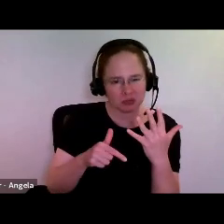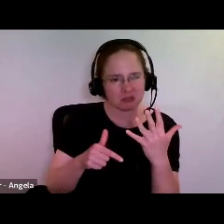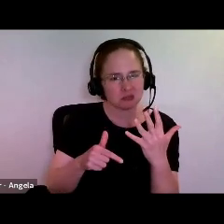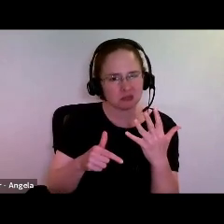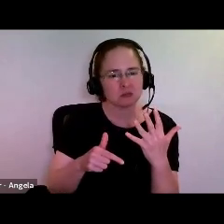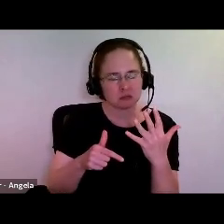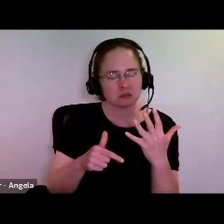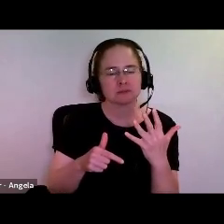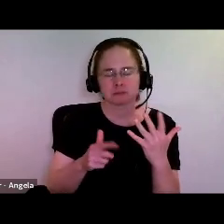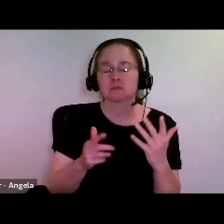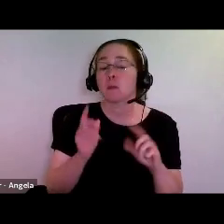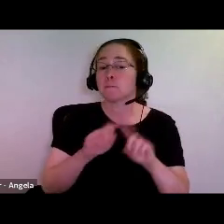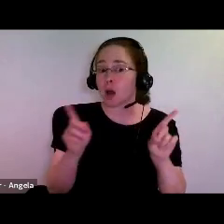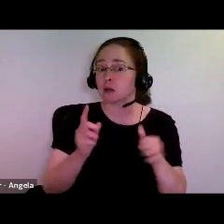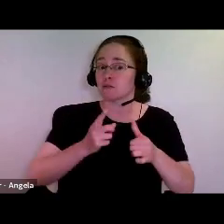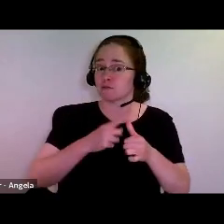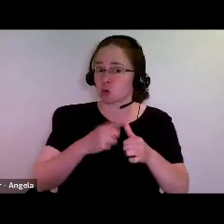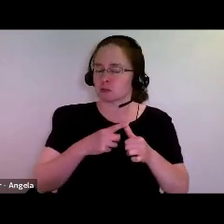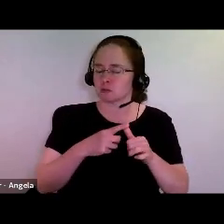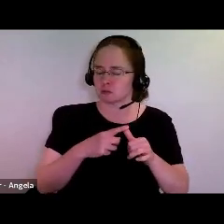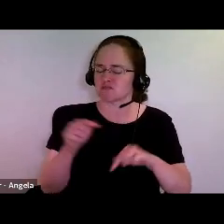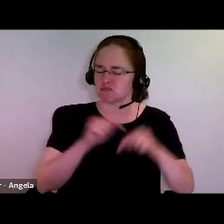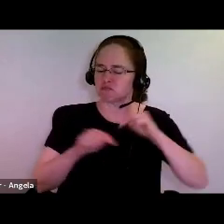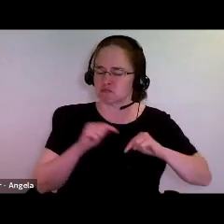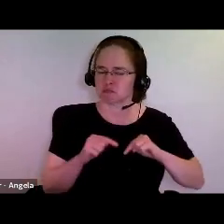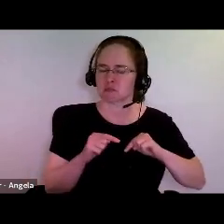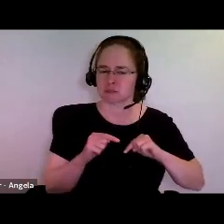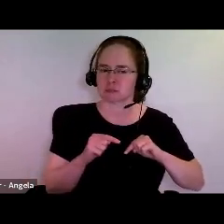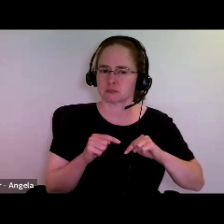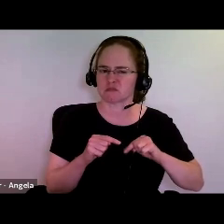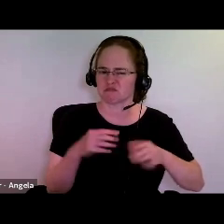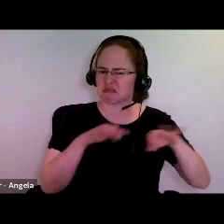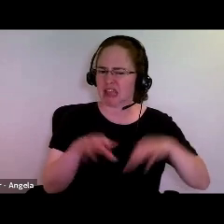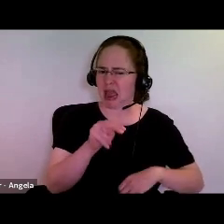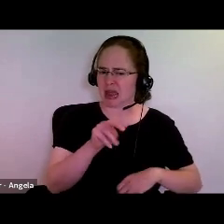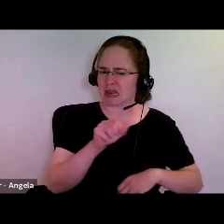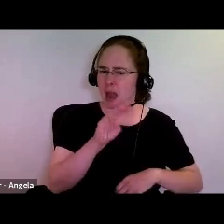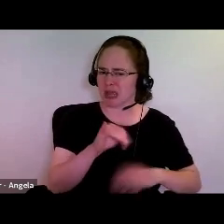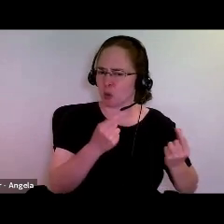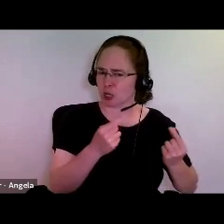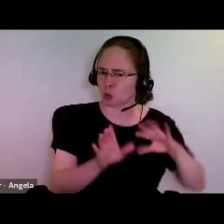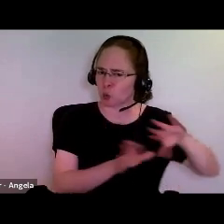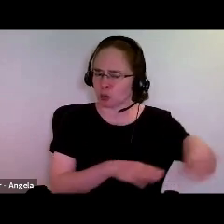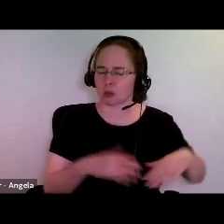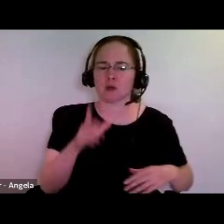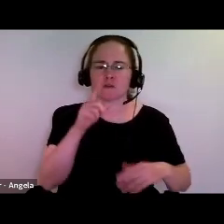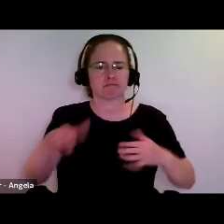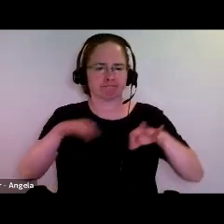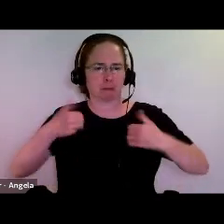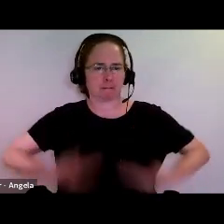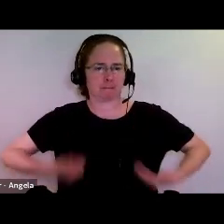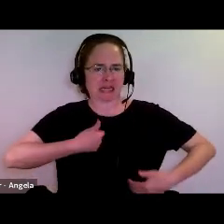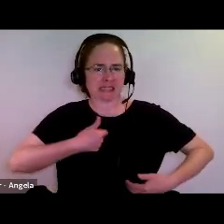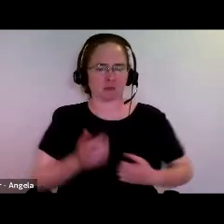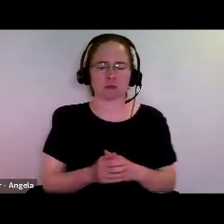things. But before I get into what I do at NAMI, I want to tell you about who I am. I refer